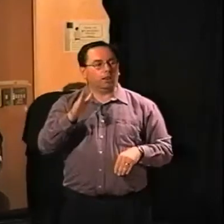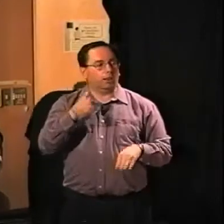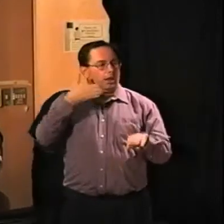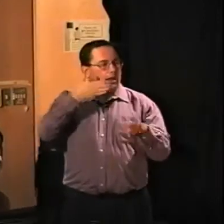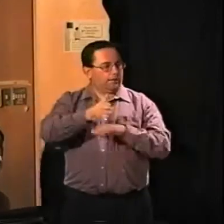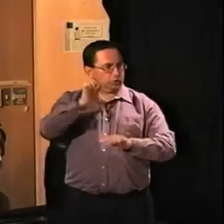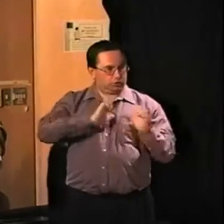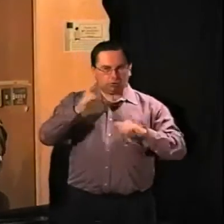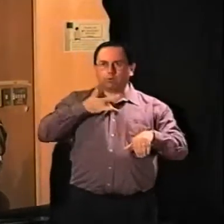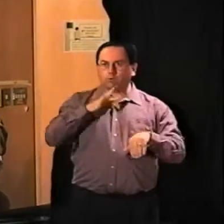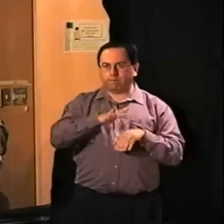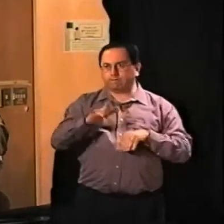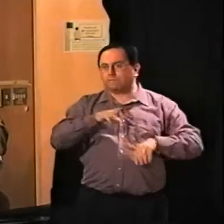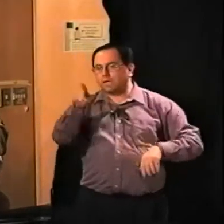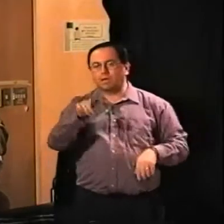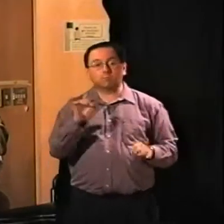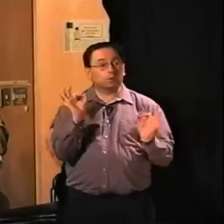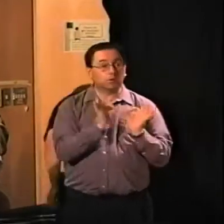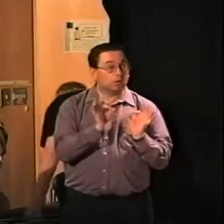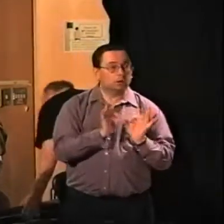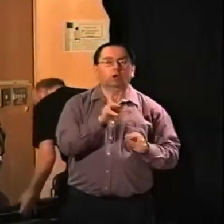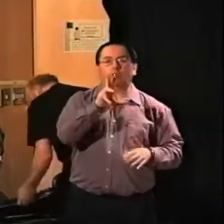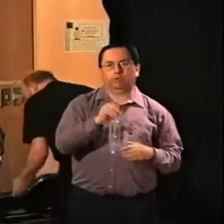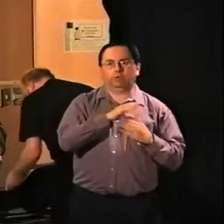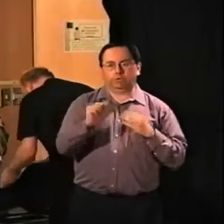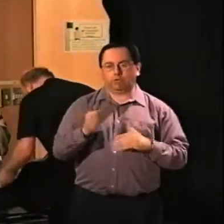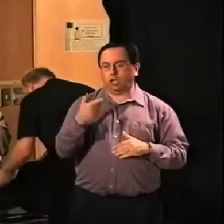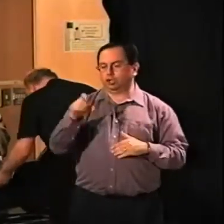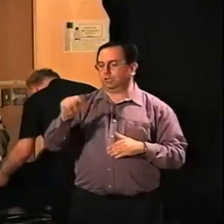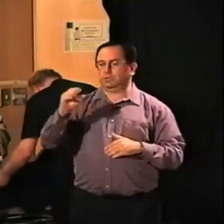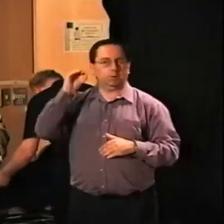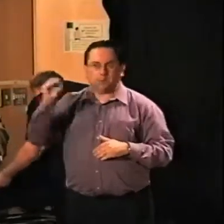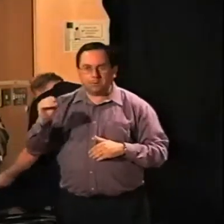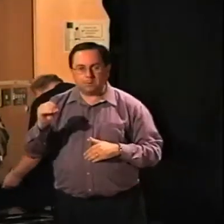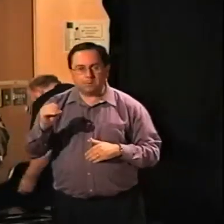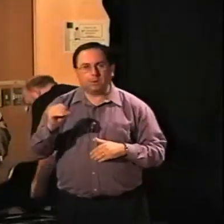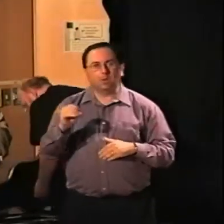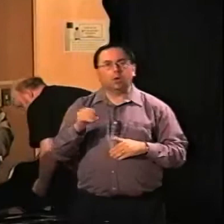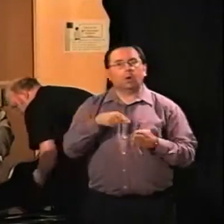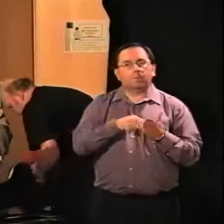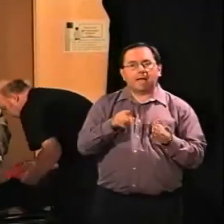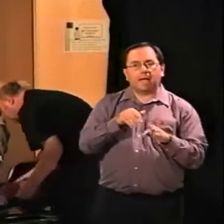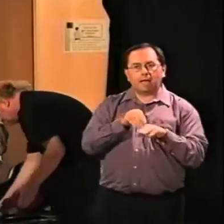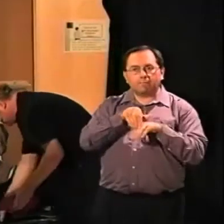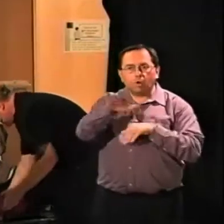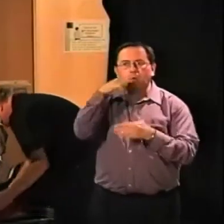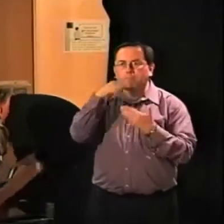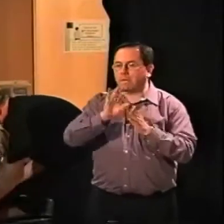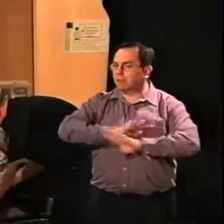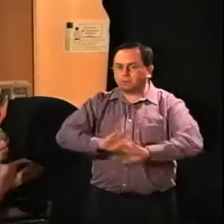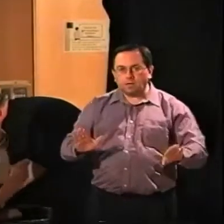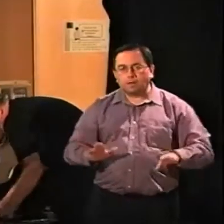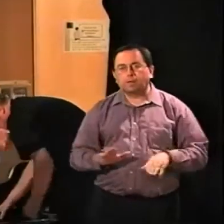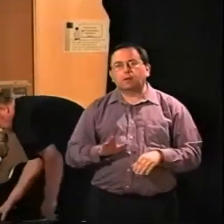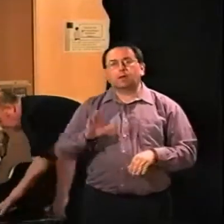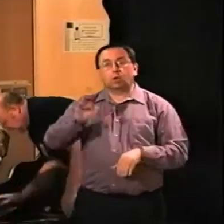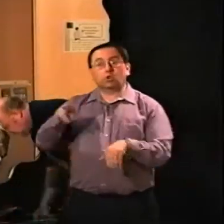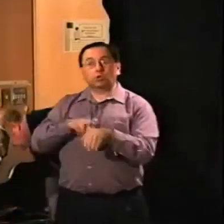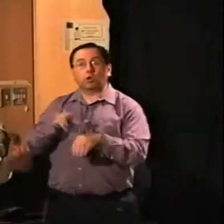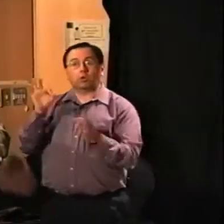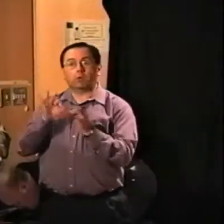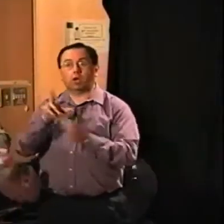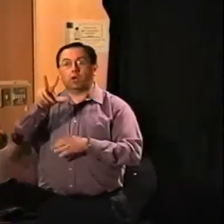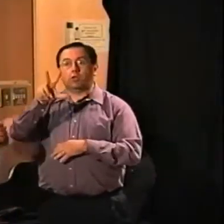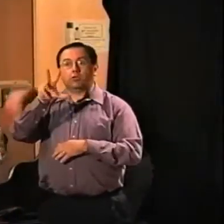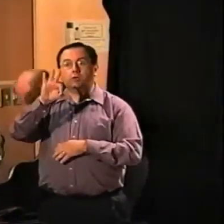the show. They'll be available for $30, and there's no GST, there's no shipping and handling. The normal cost is $39.99 plus those extras,